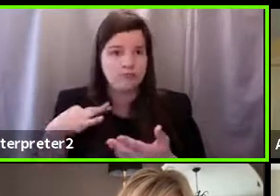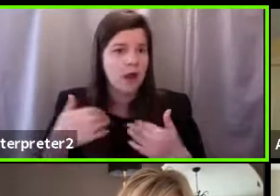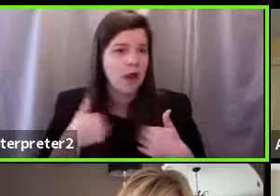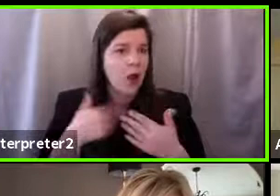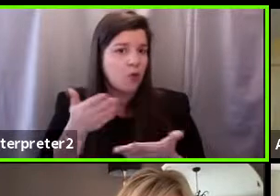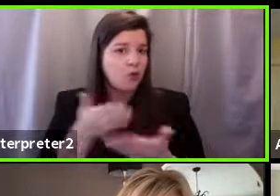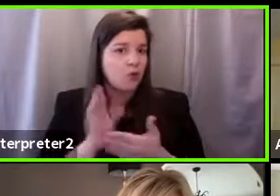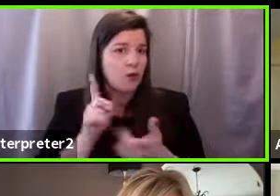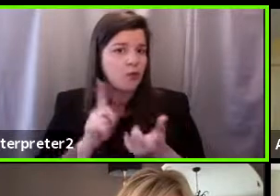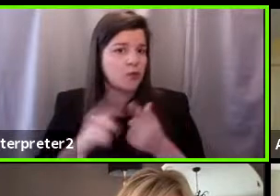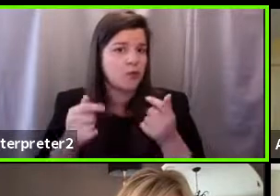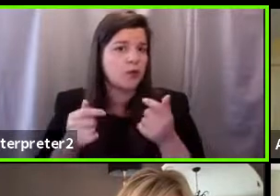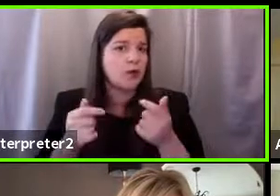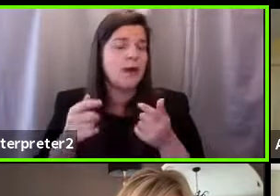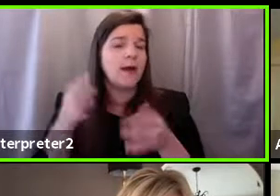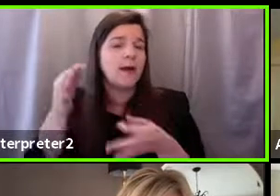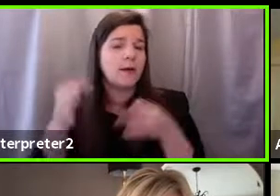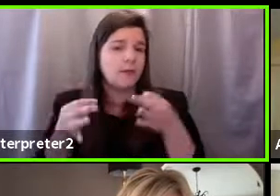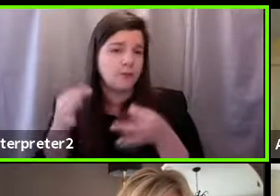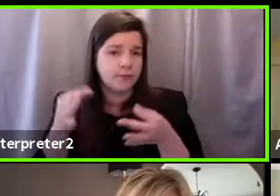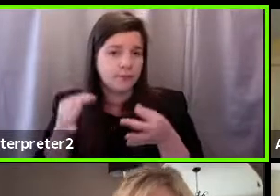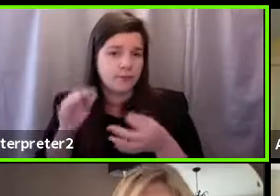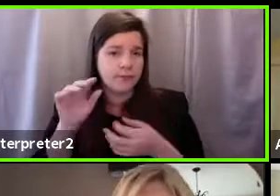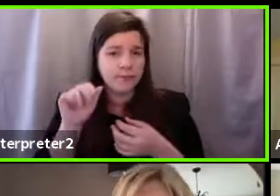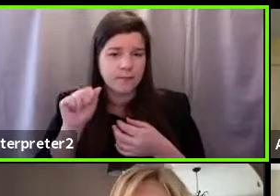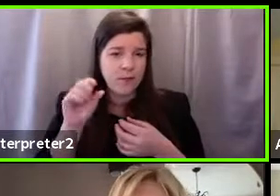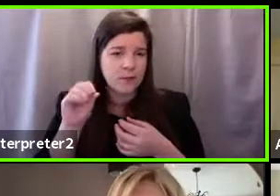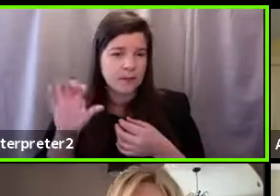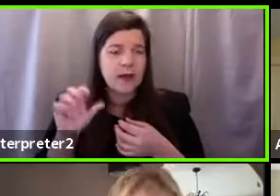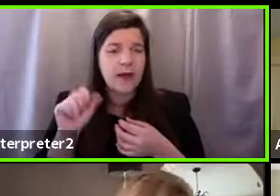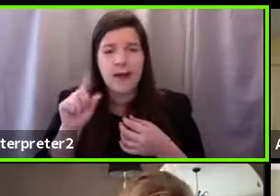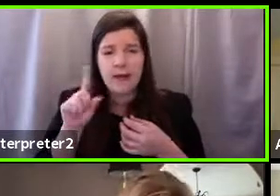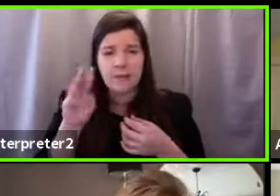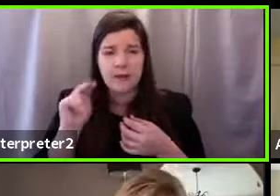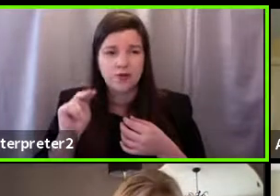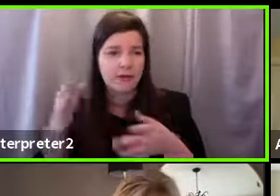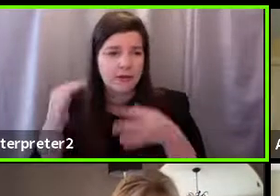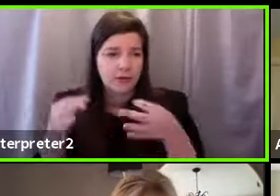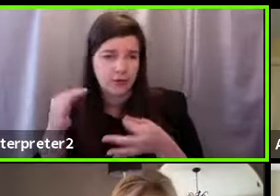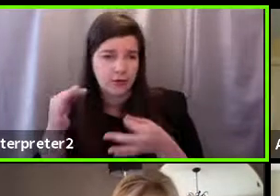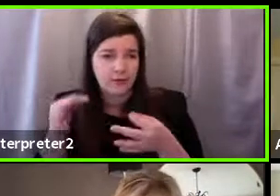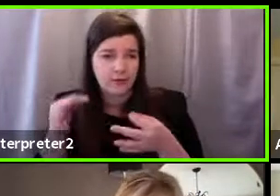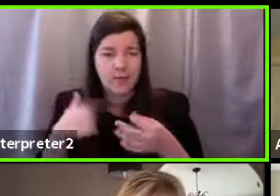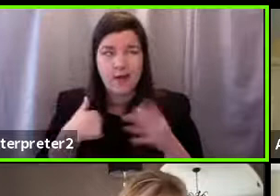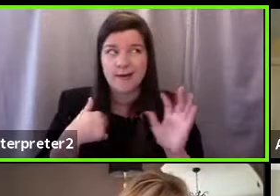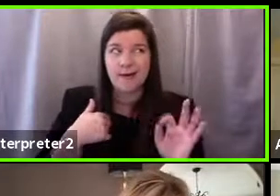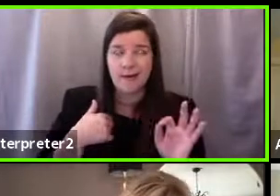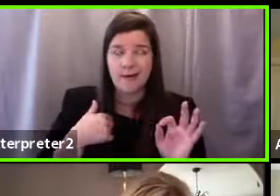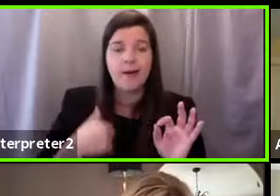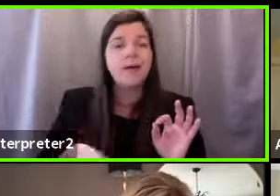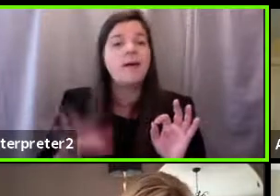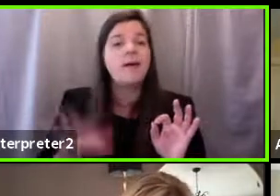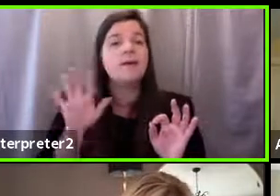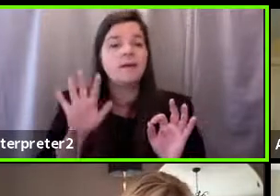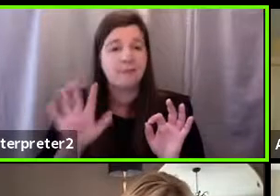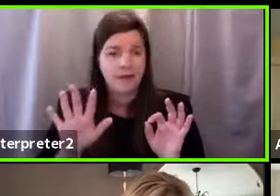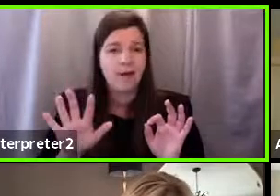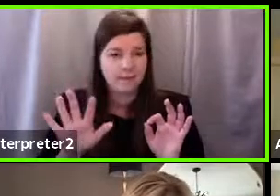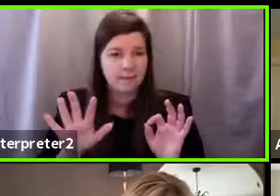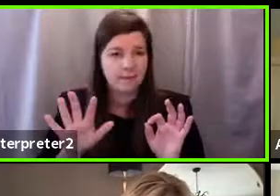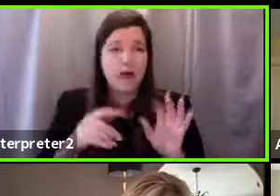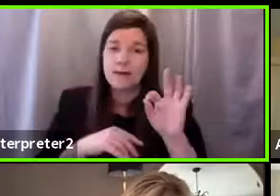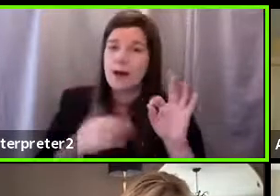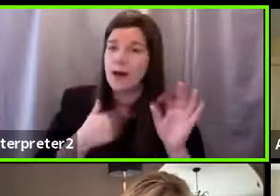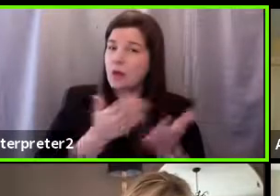hearing. And so of the, excuse me, it was 9 actually that had that. And of those, 5 have requested those administrative hearings.